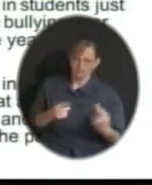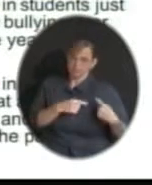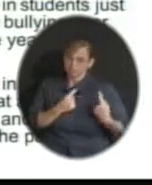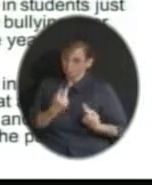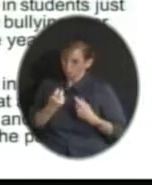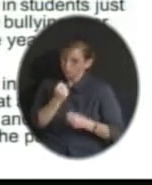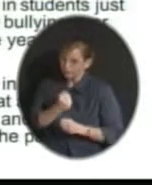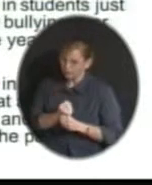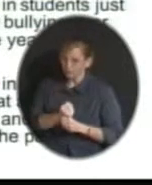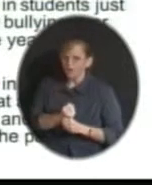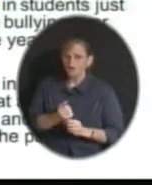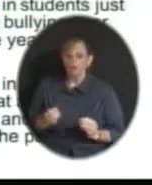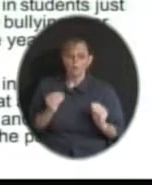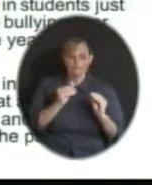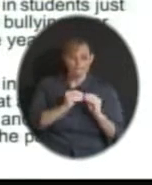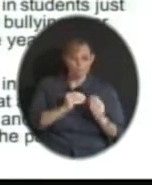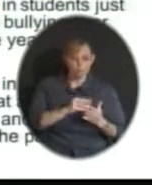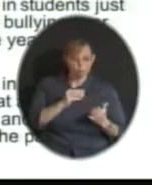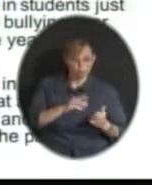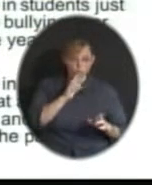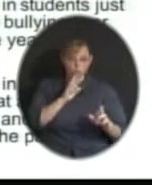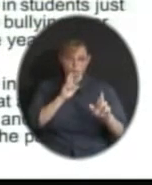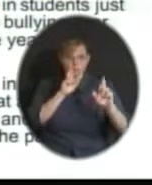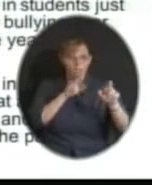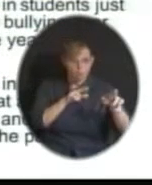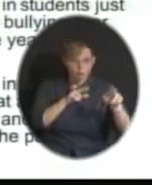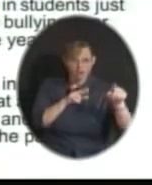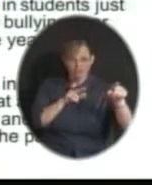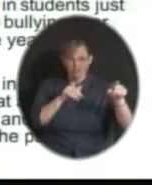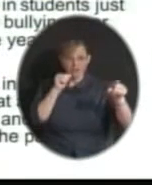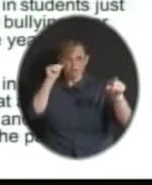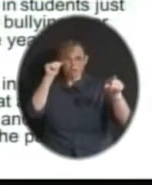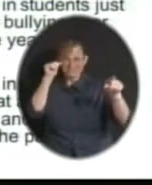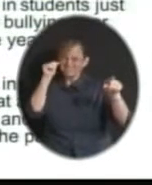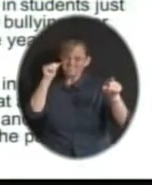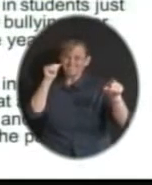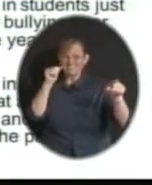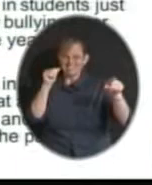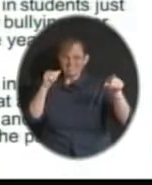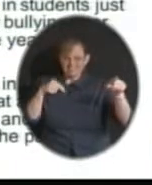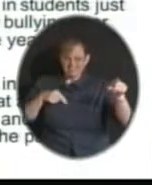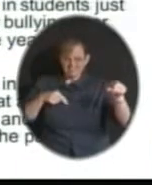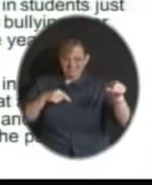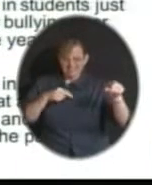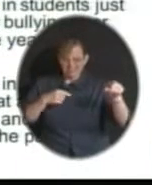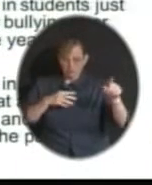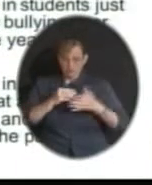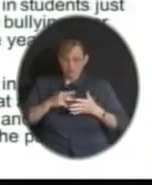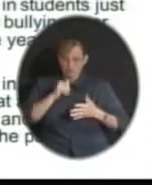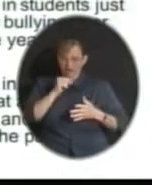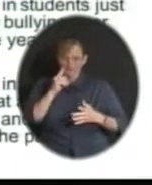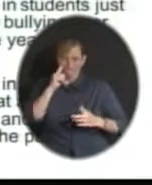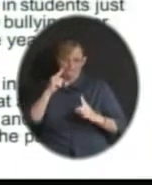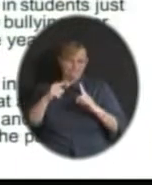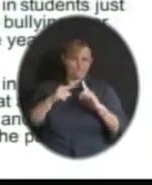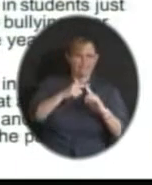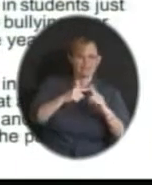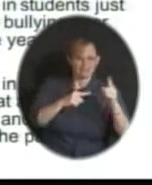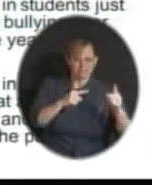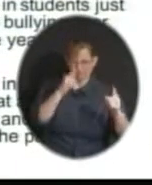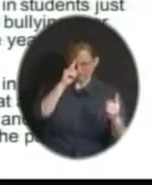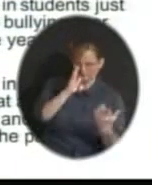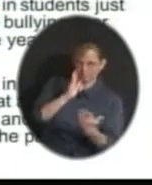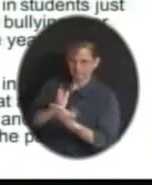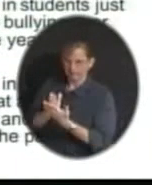report, and they say the adult they reported to, they're not positive that adult was able to stop the problem. Okay, so